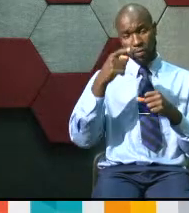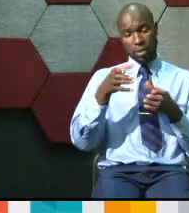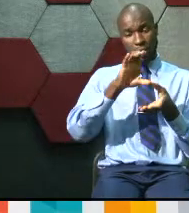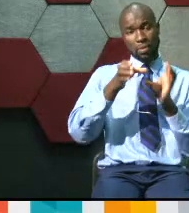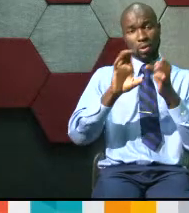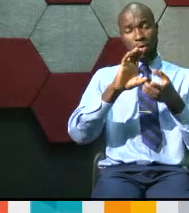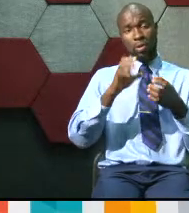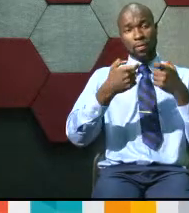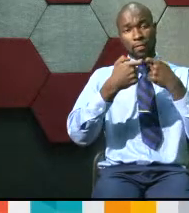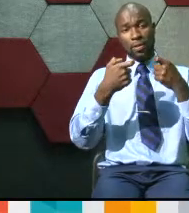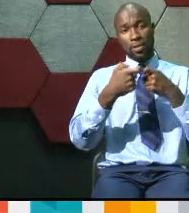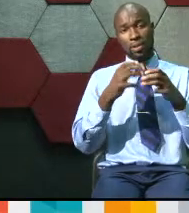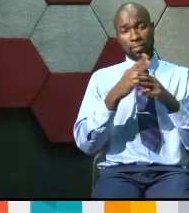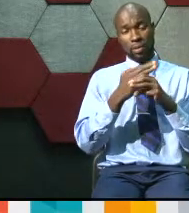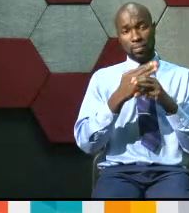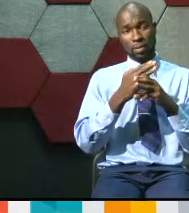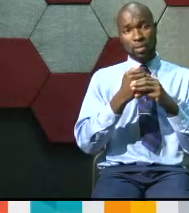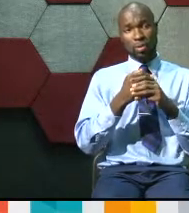category